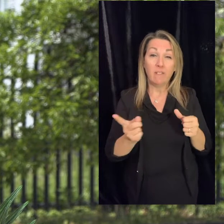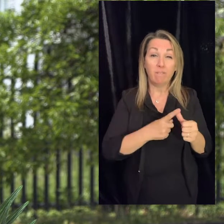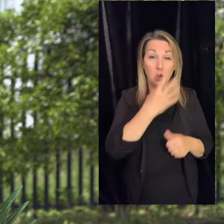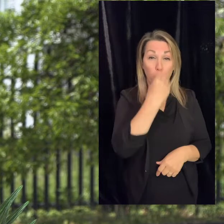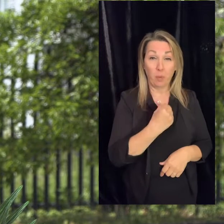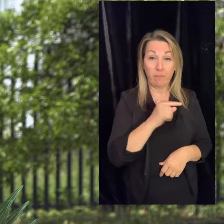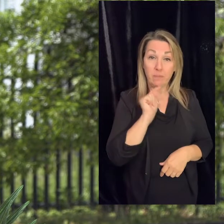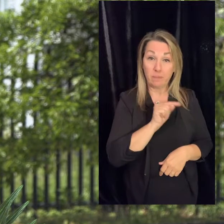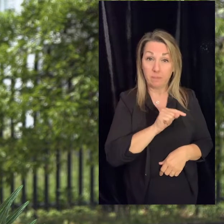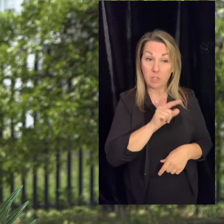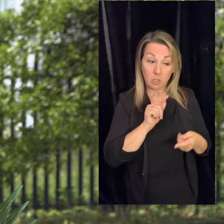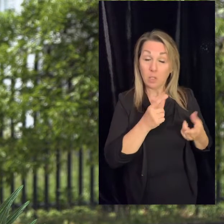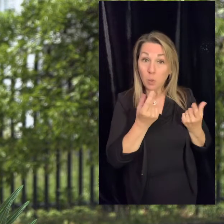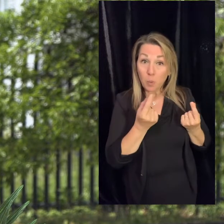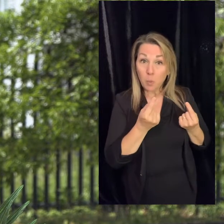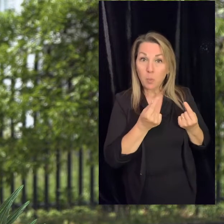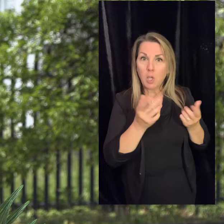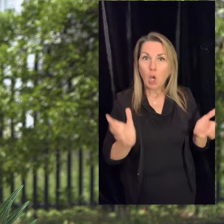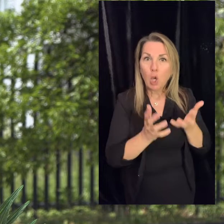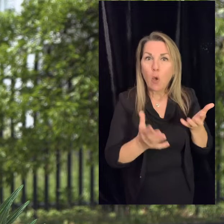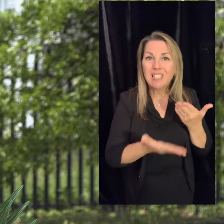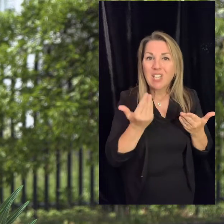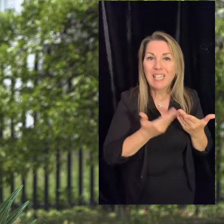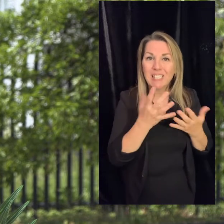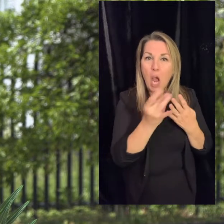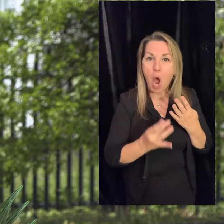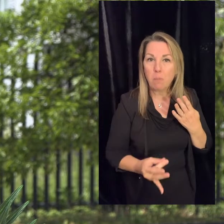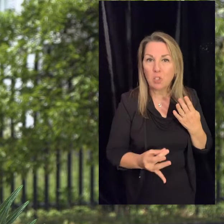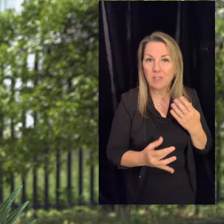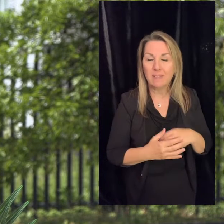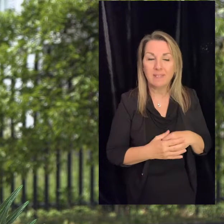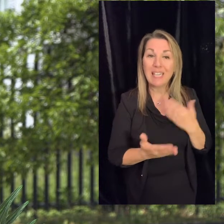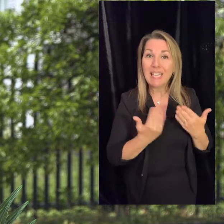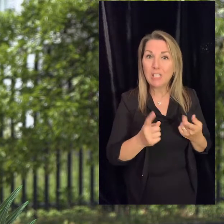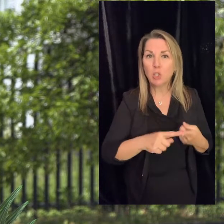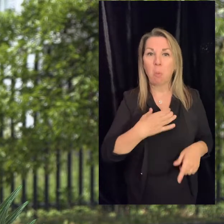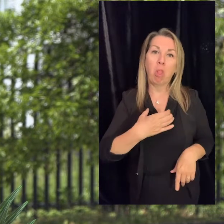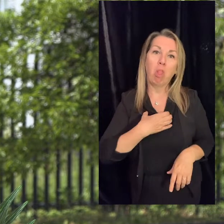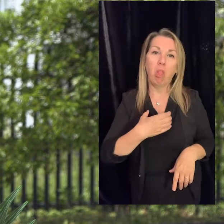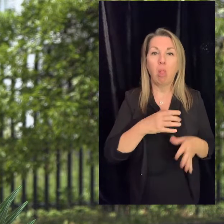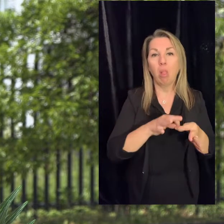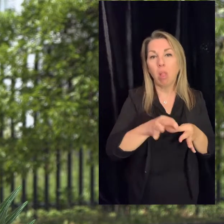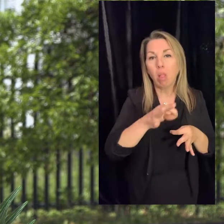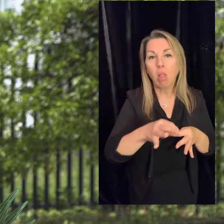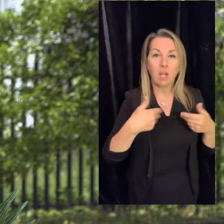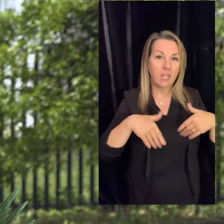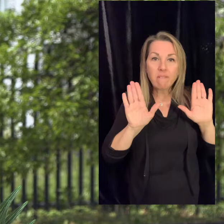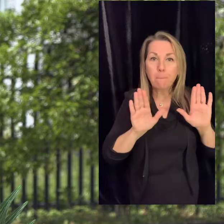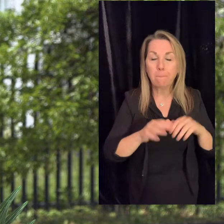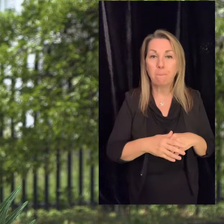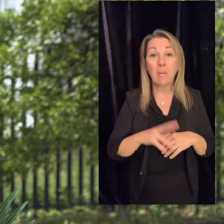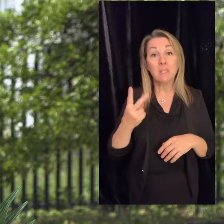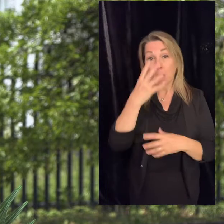first wolf is there to encourage the easier options in life. It's easier to complain, to procrastinate, and to give up.